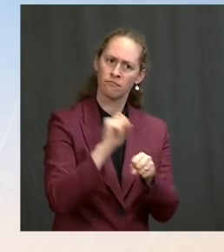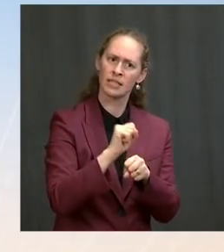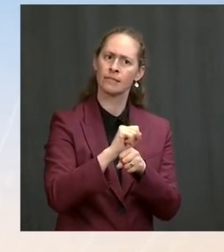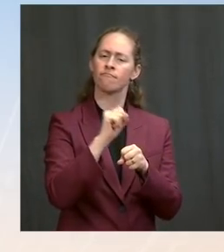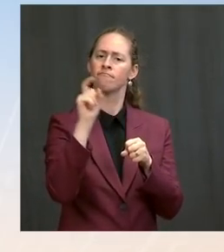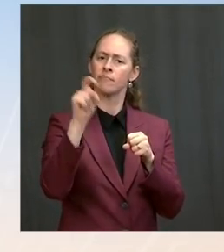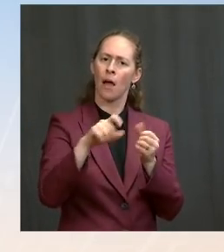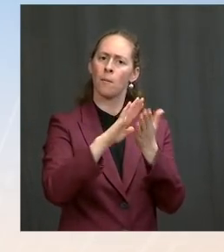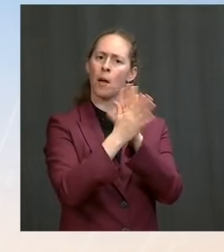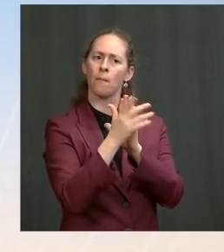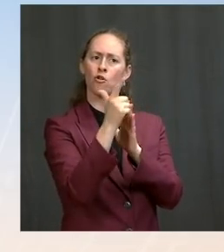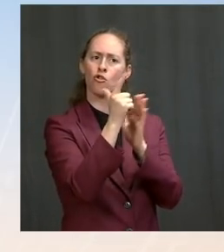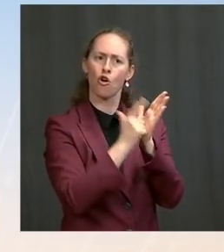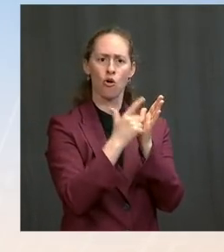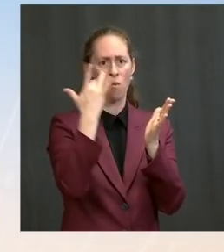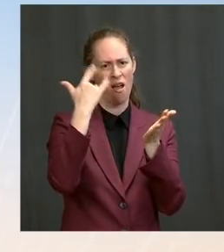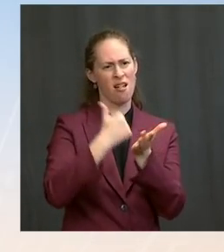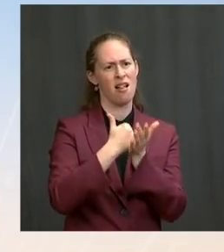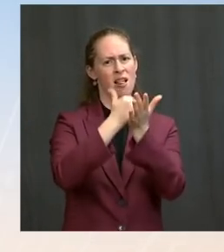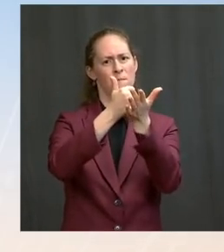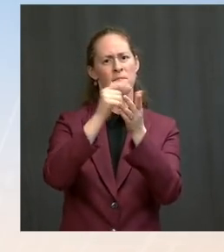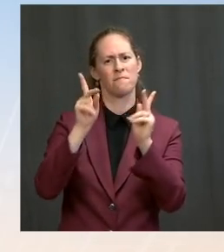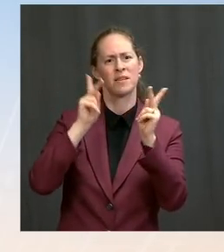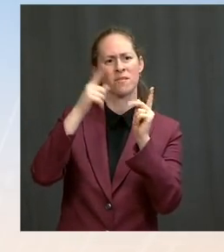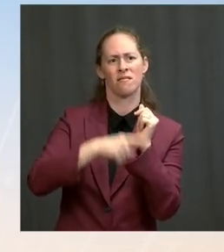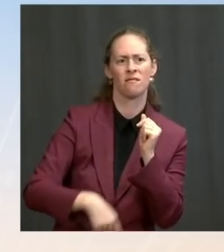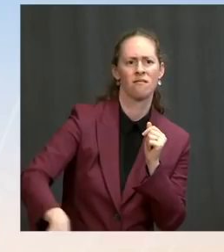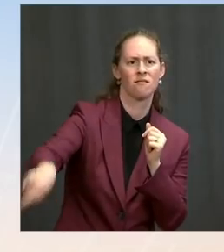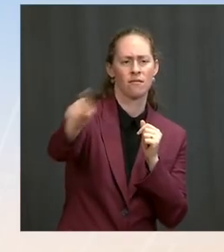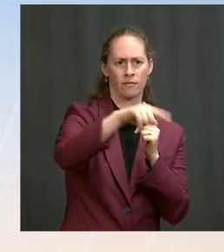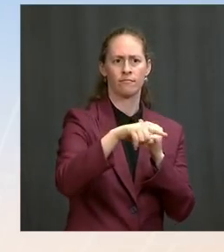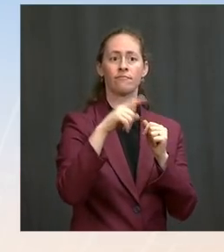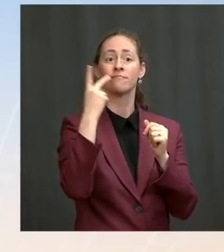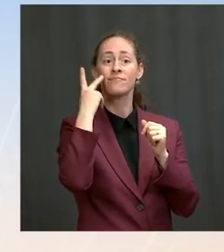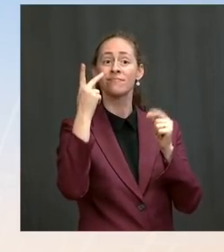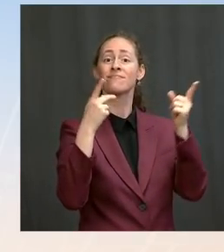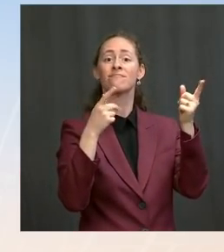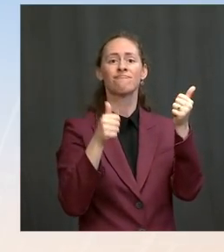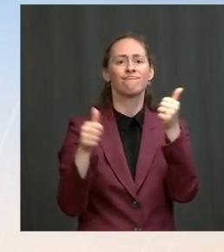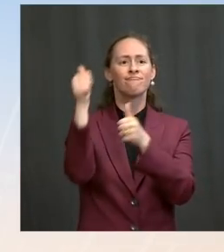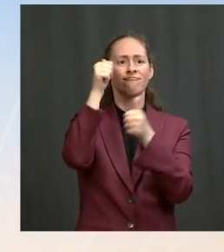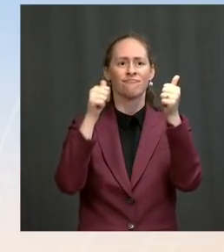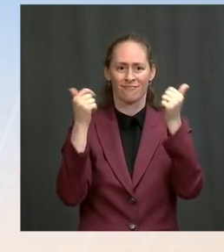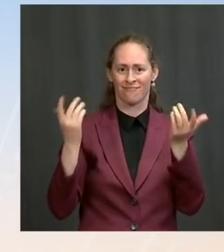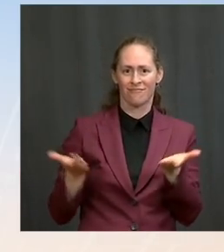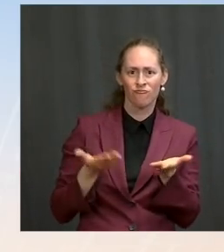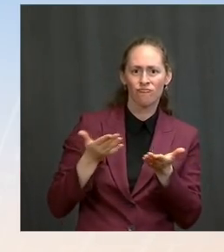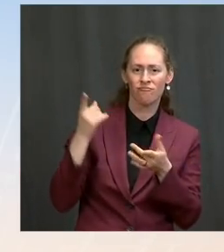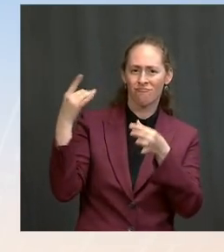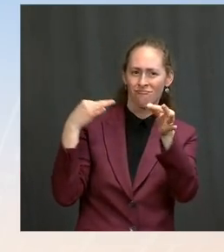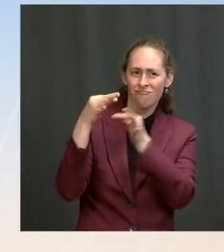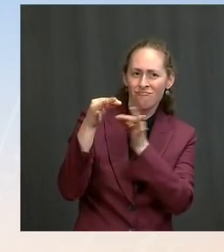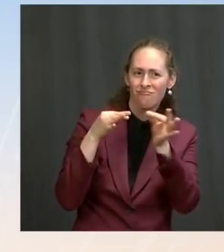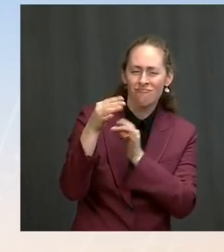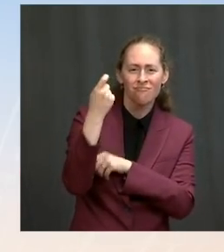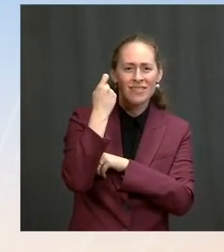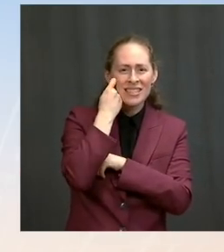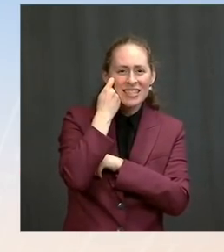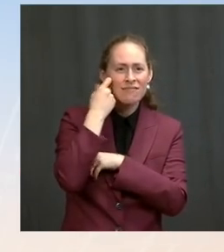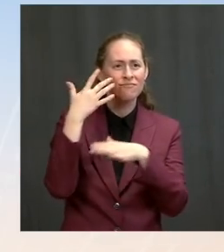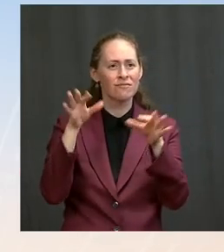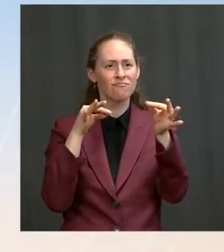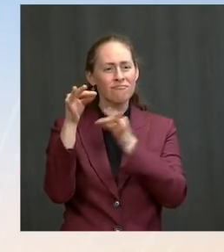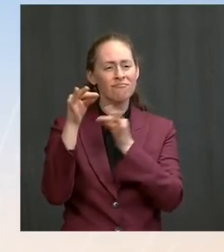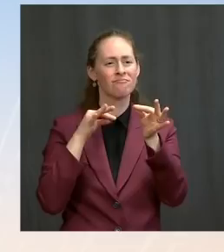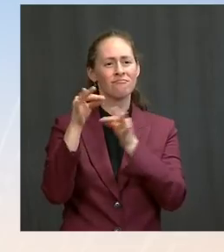people. He just did that in Wisconsin yesterday. He just had his EPA administrator come out and do that for all of you. And we think the American people are most